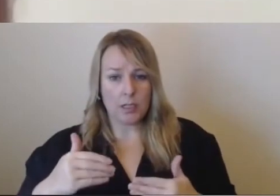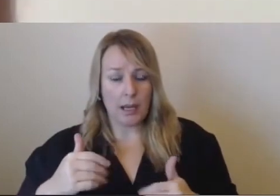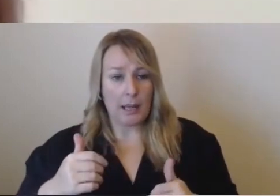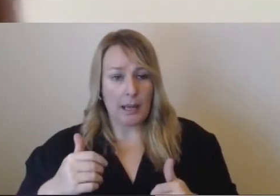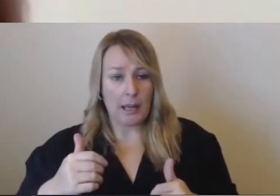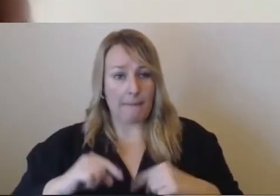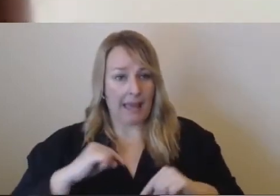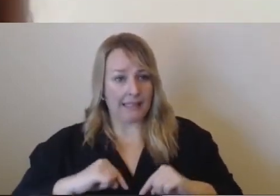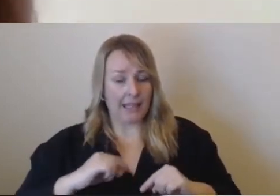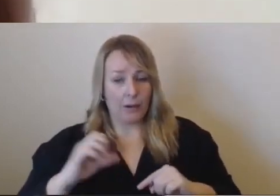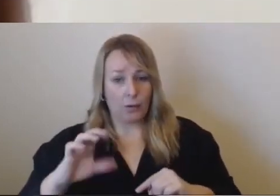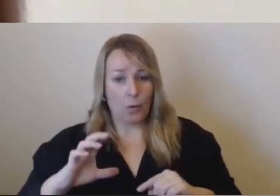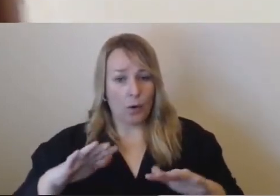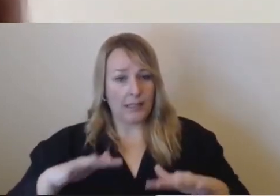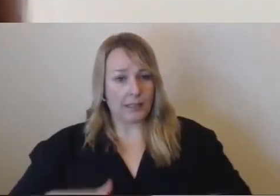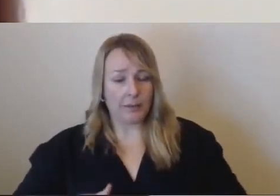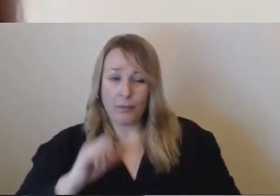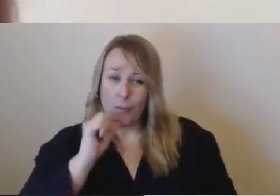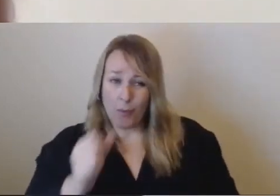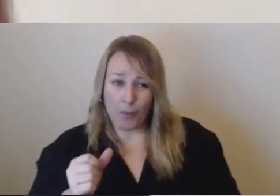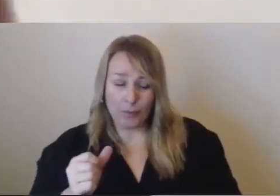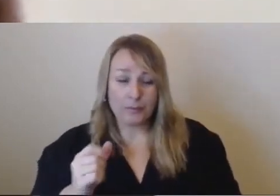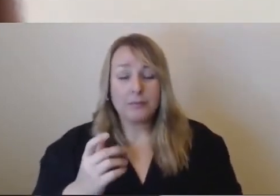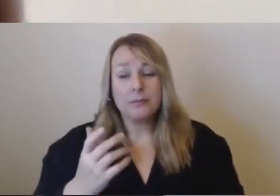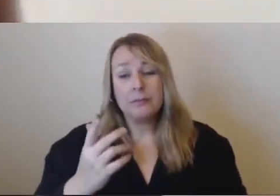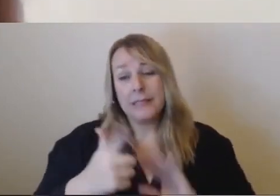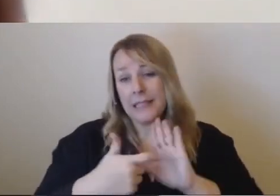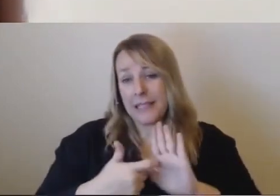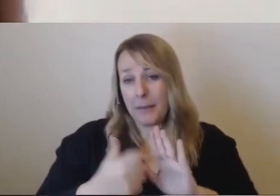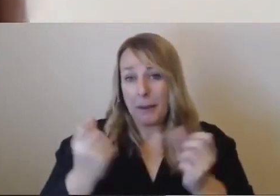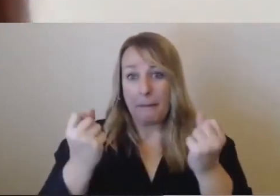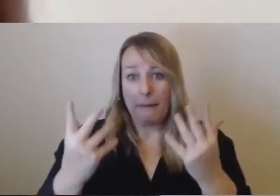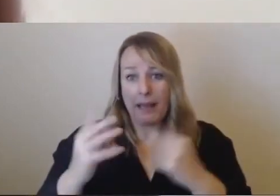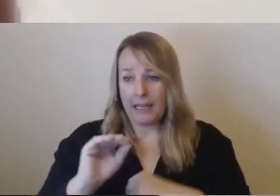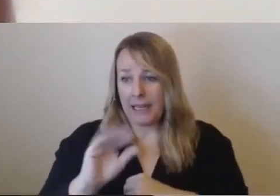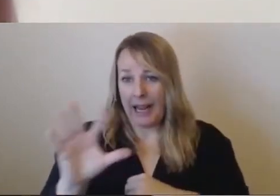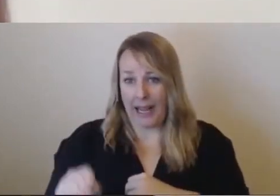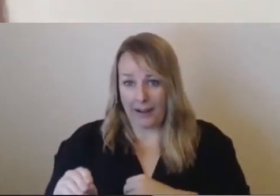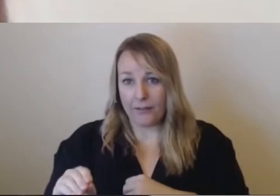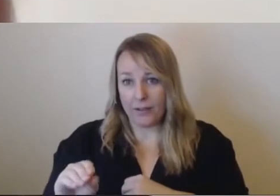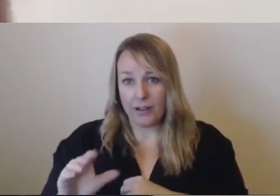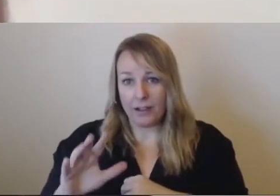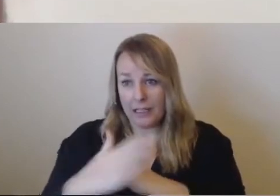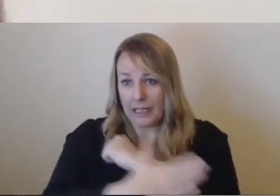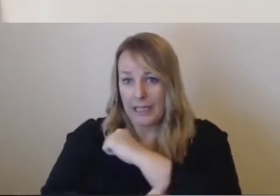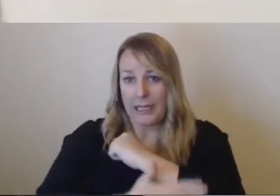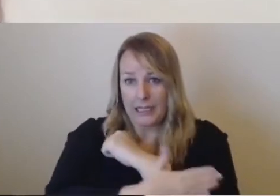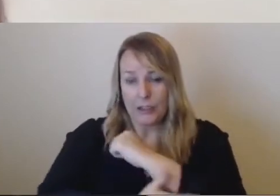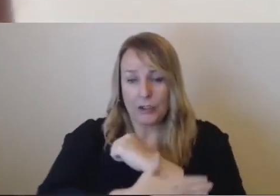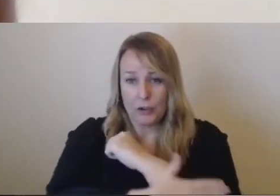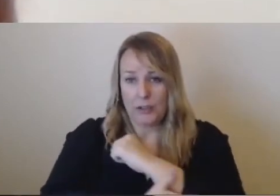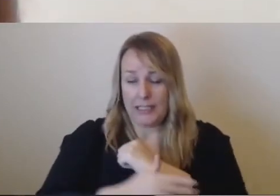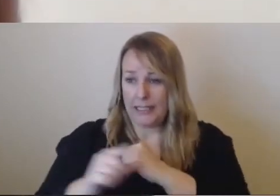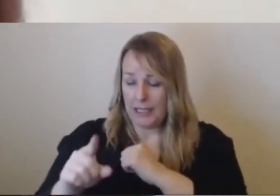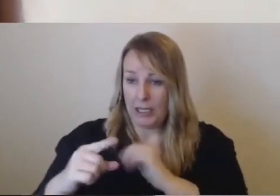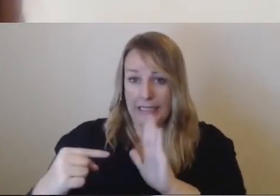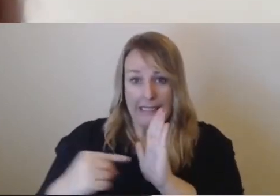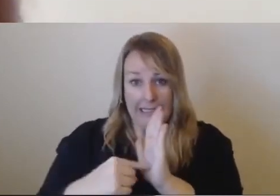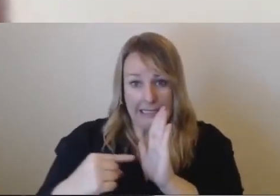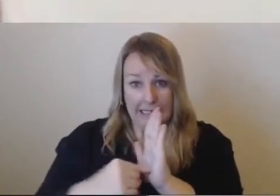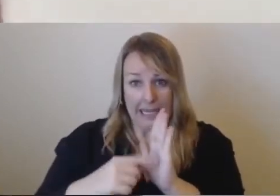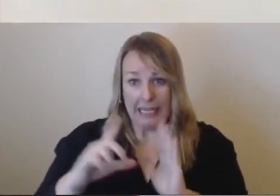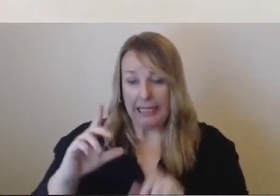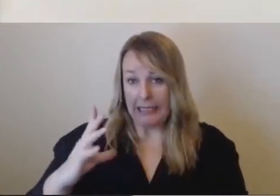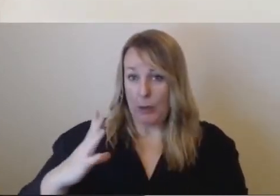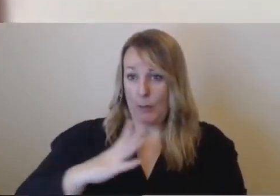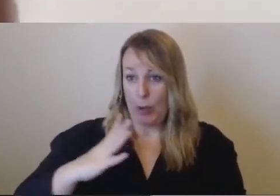is, for example, in many countries in Africa where you're having a pushback on debt diplomacy, I do think China is trying to address some of